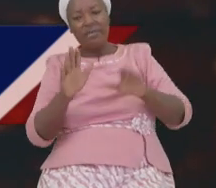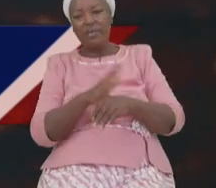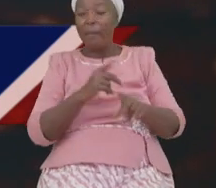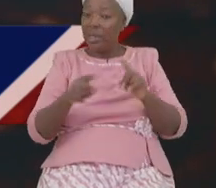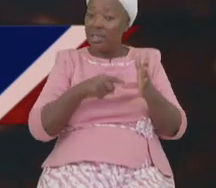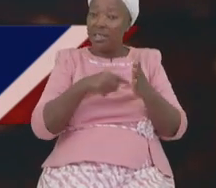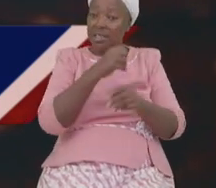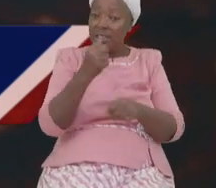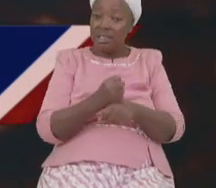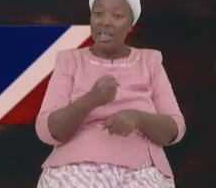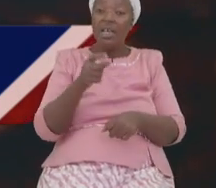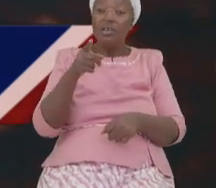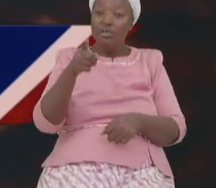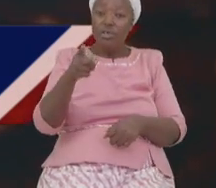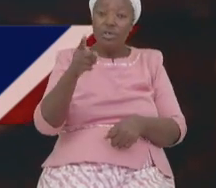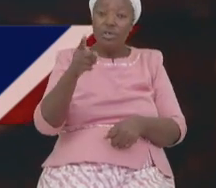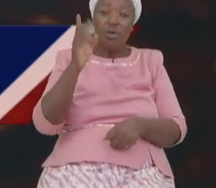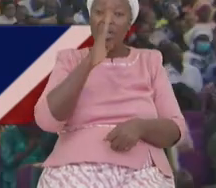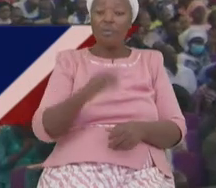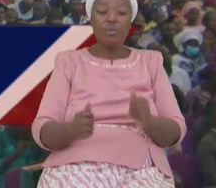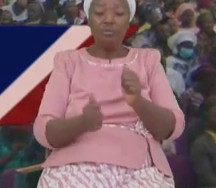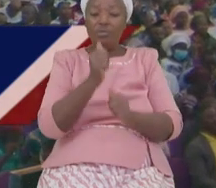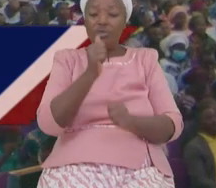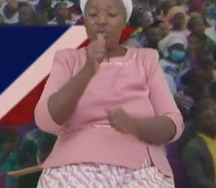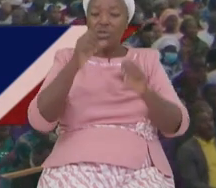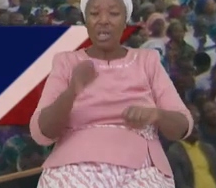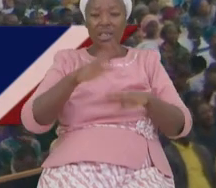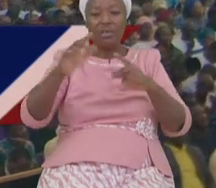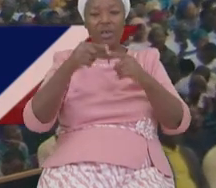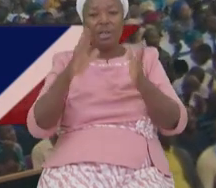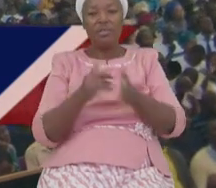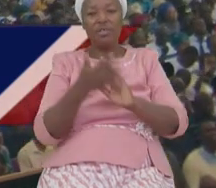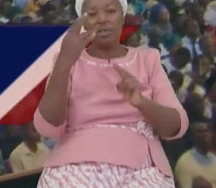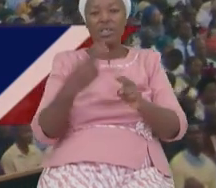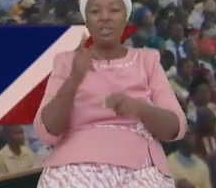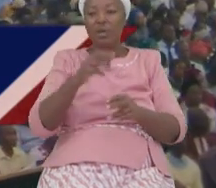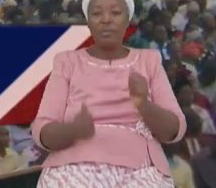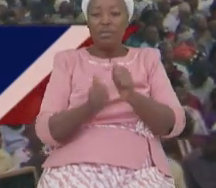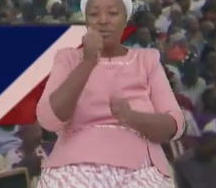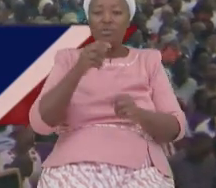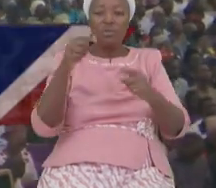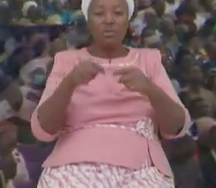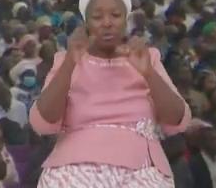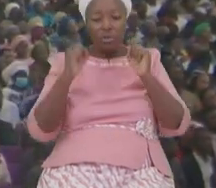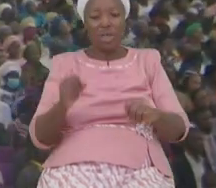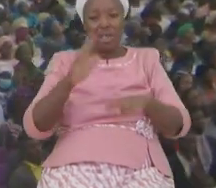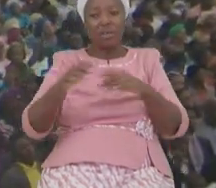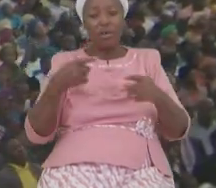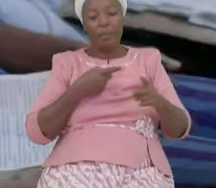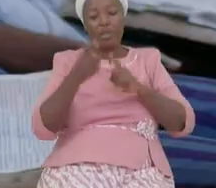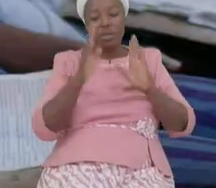year, you'll be stronger than your enemies. You'll be stronger than your